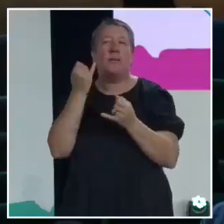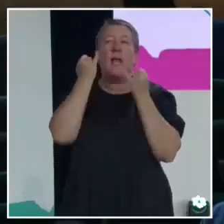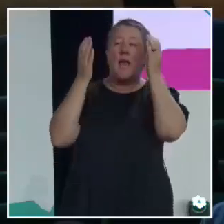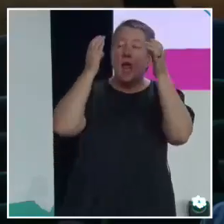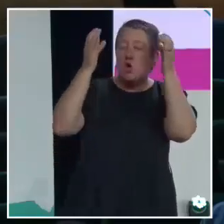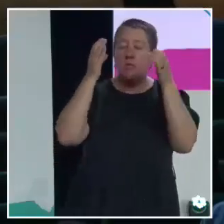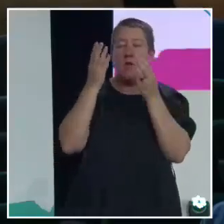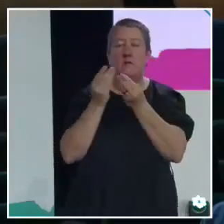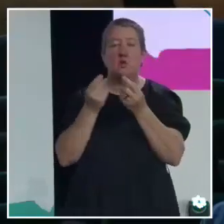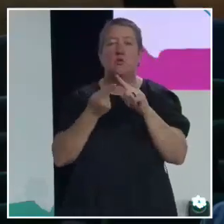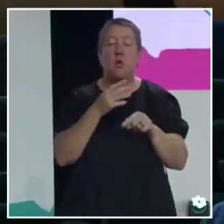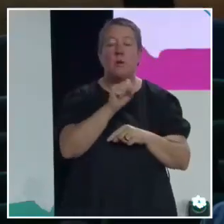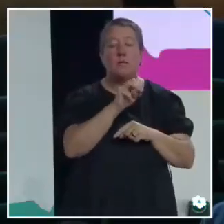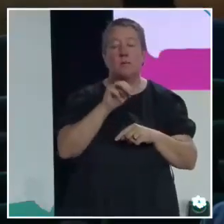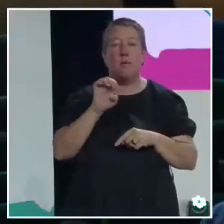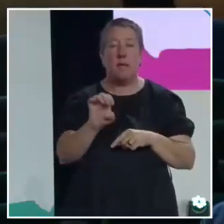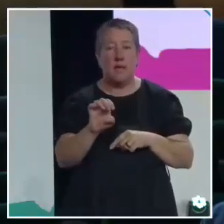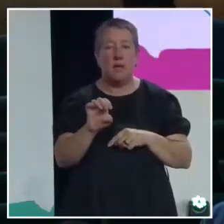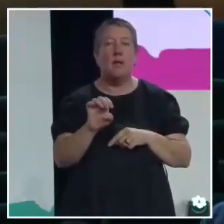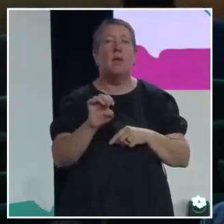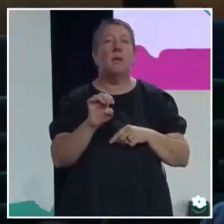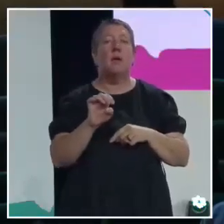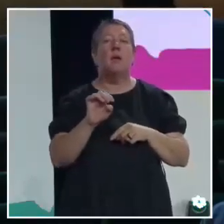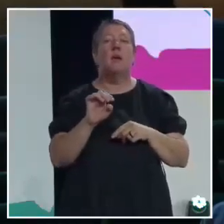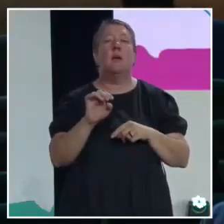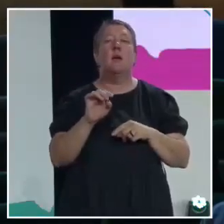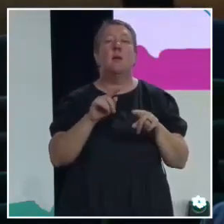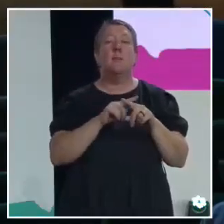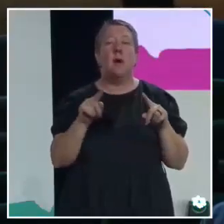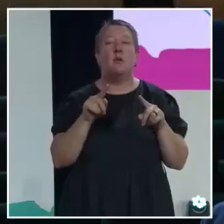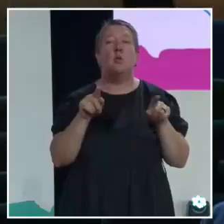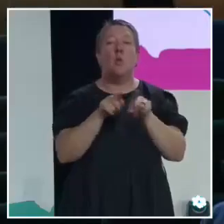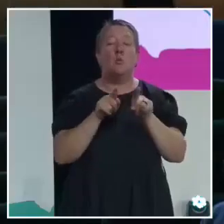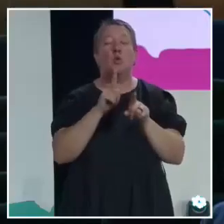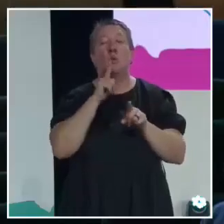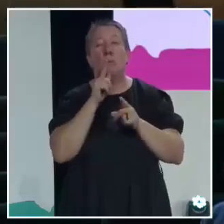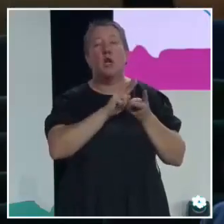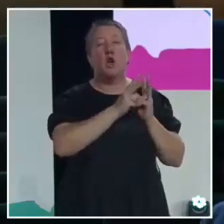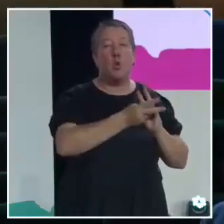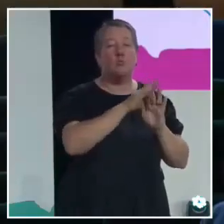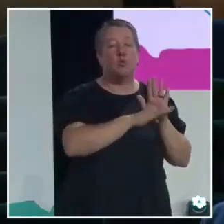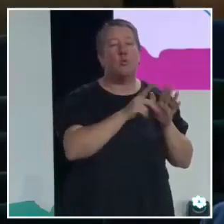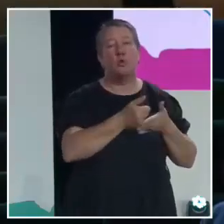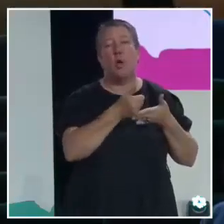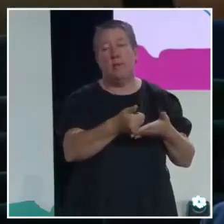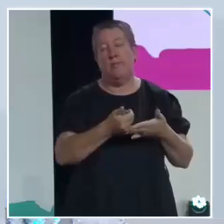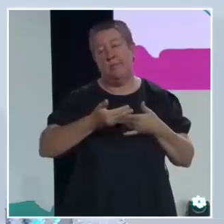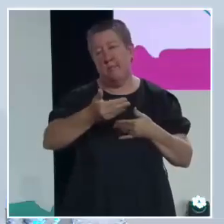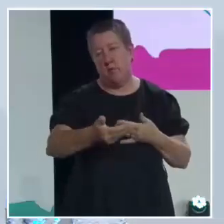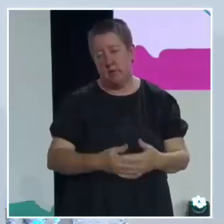small, medium enterprises, not the big incumbents, but they also need that public loan program to get them off in the first place.